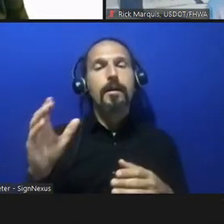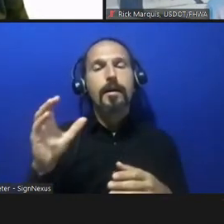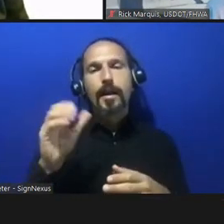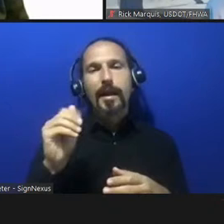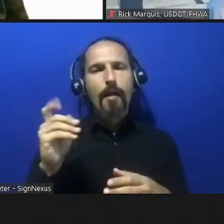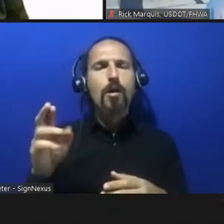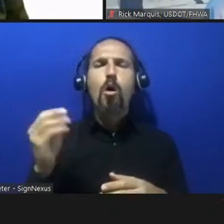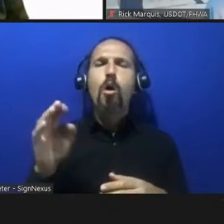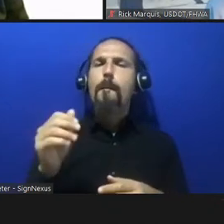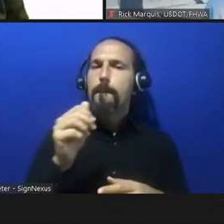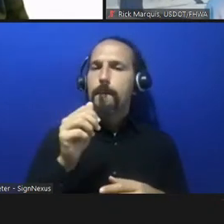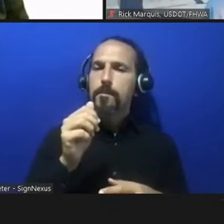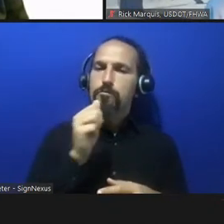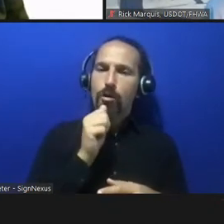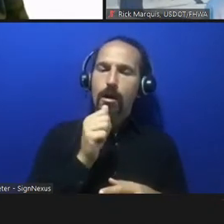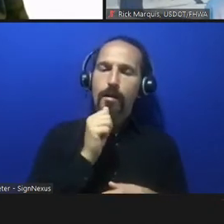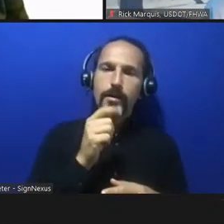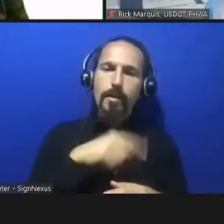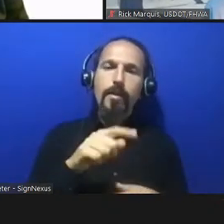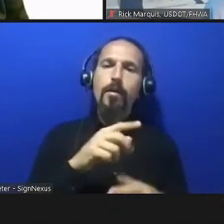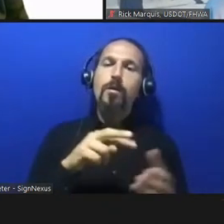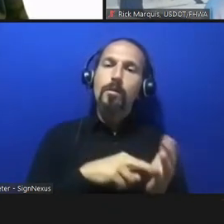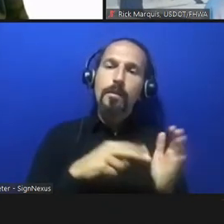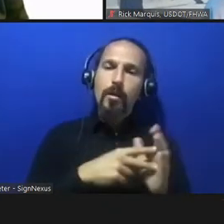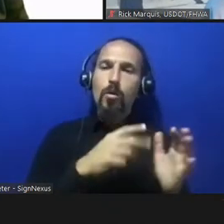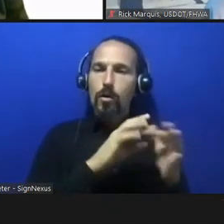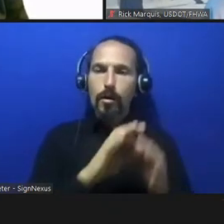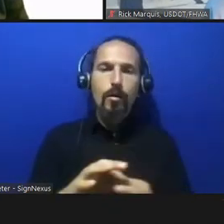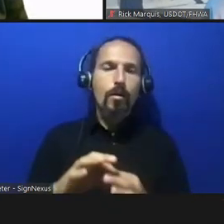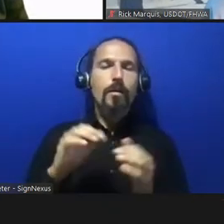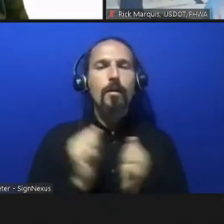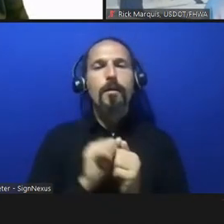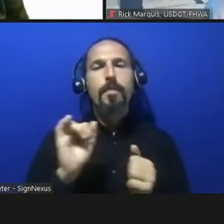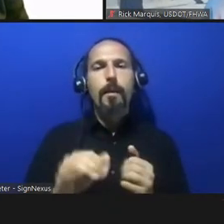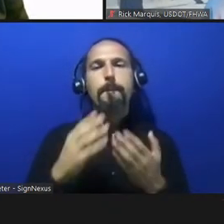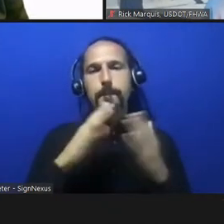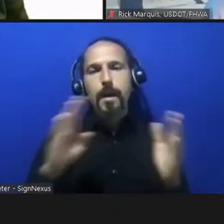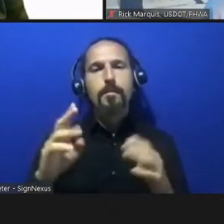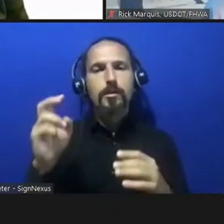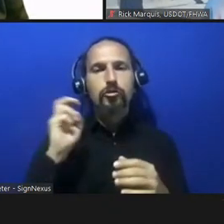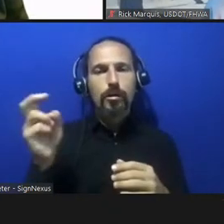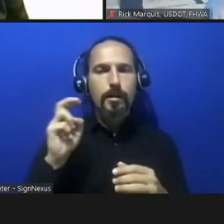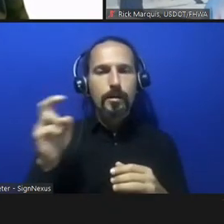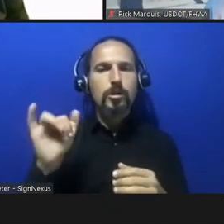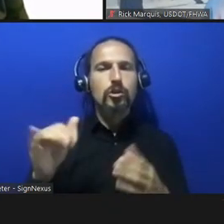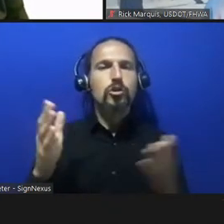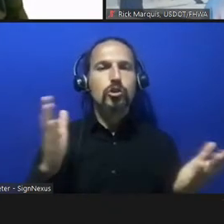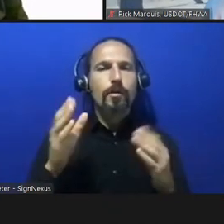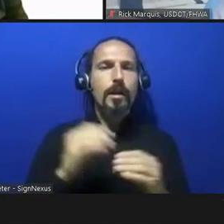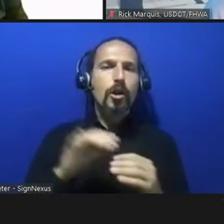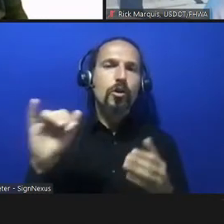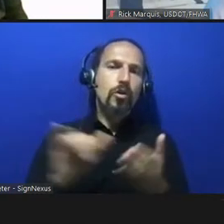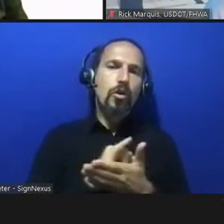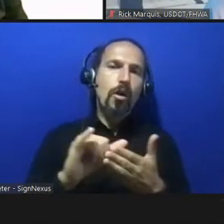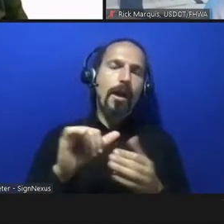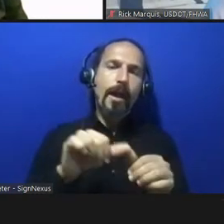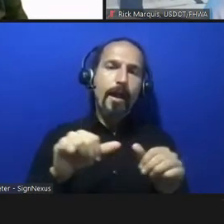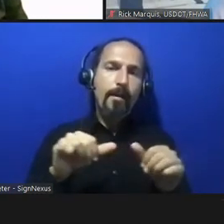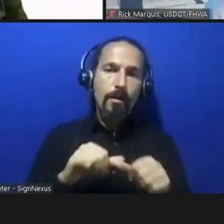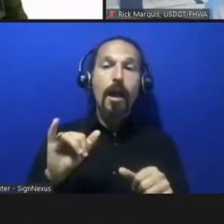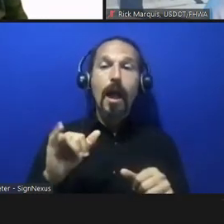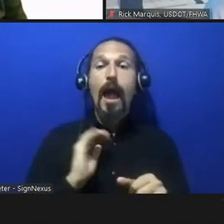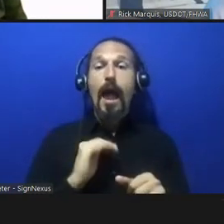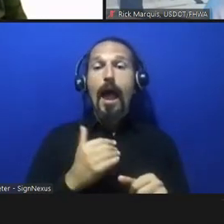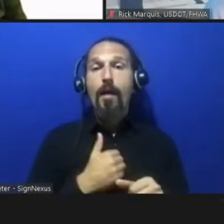carrier we are fundamentally intertwined with public transit bus service in the new york area one of our